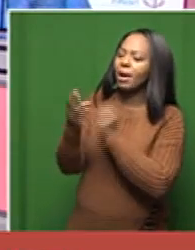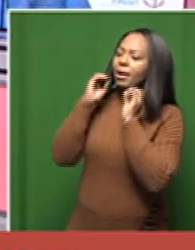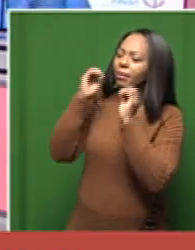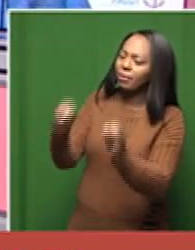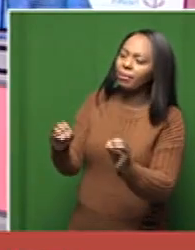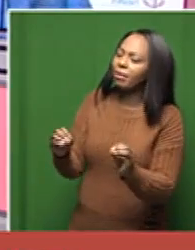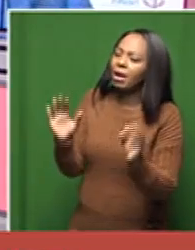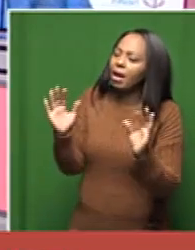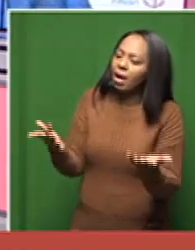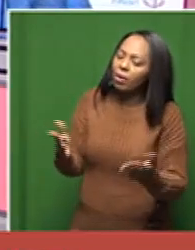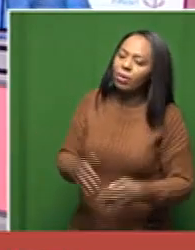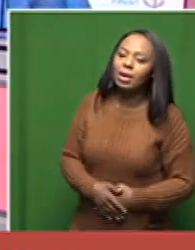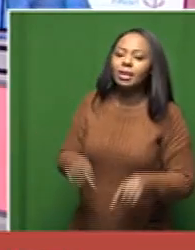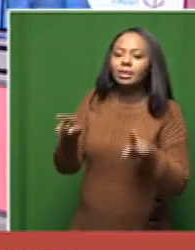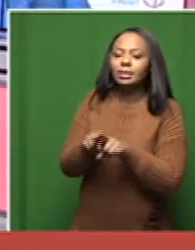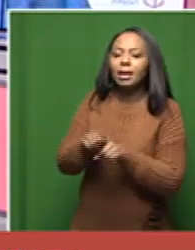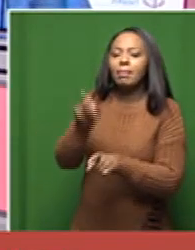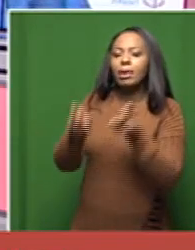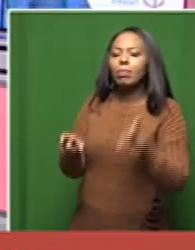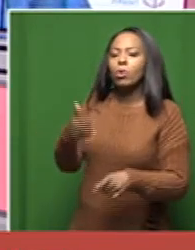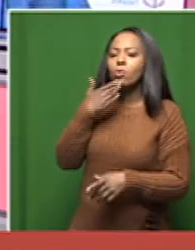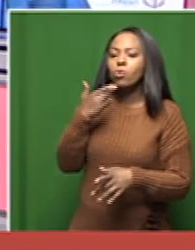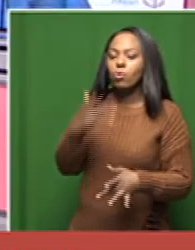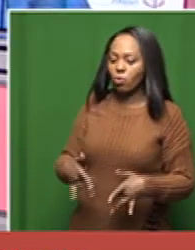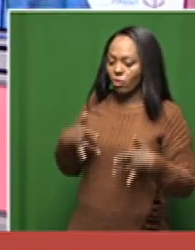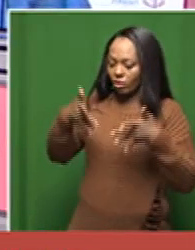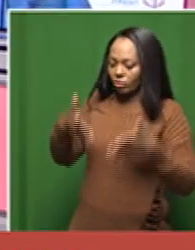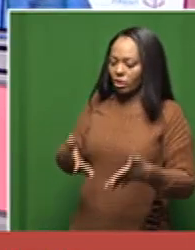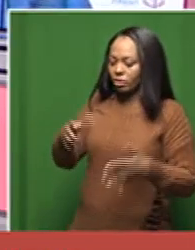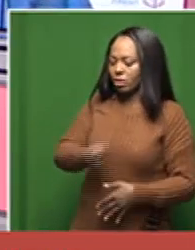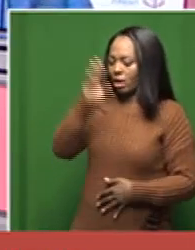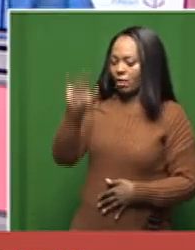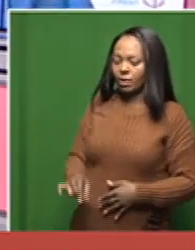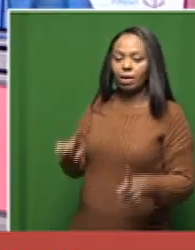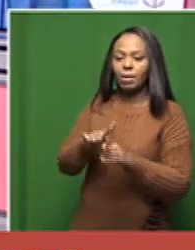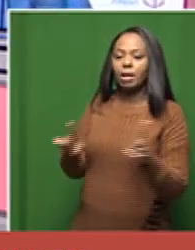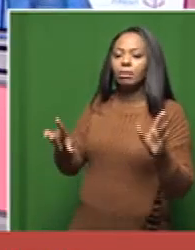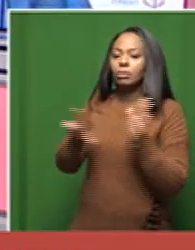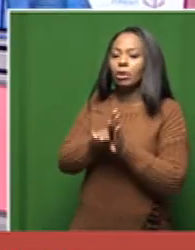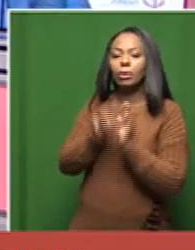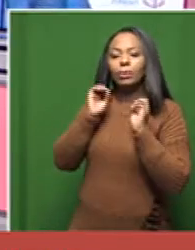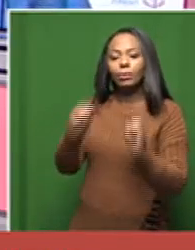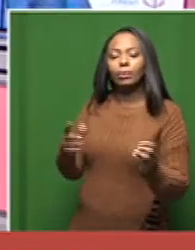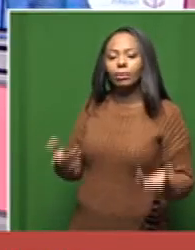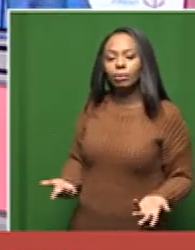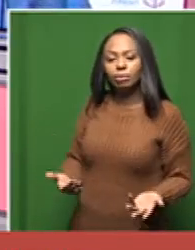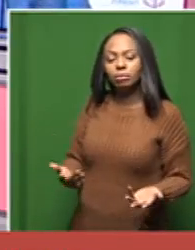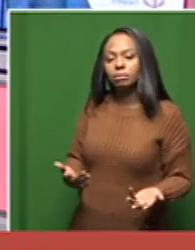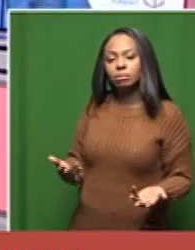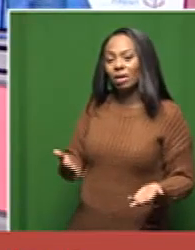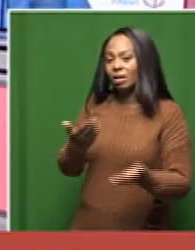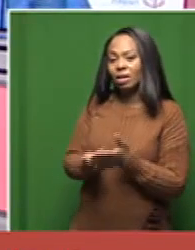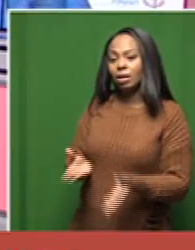about illegal people in the country? There's still a risk to society at large. Can they still